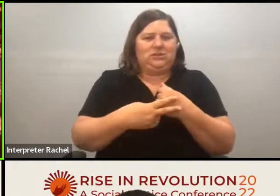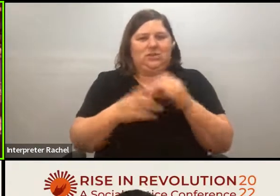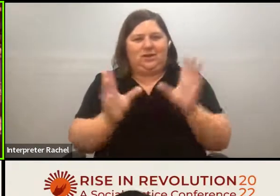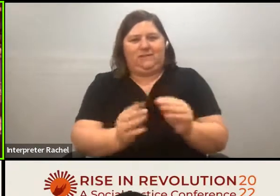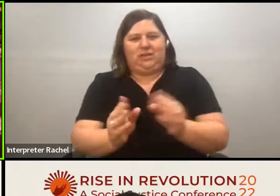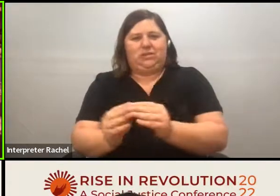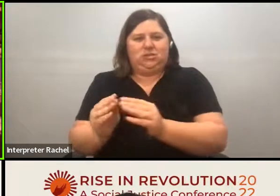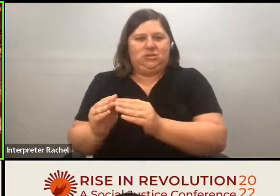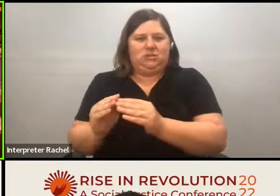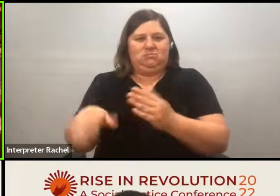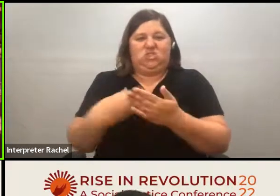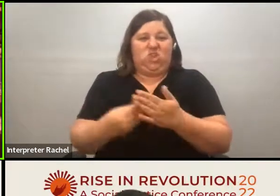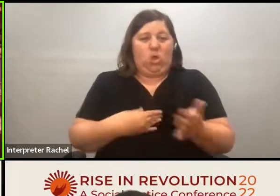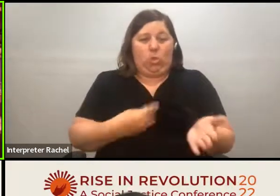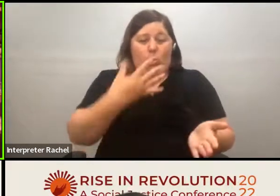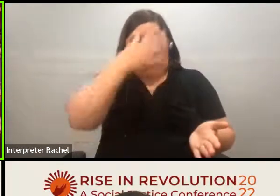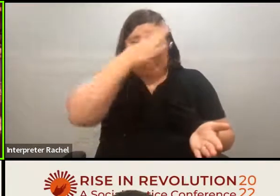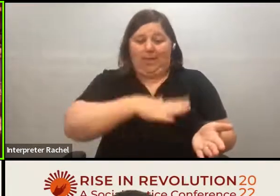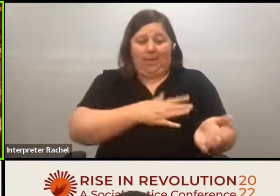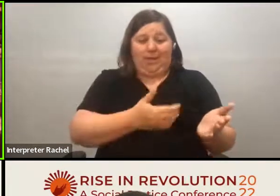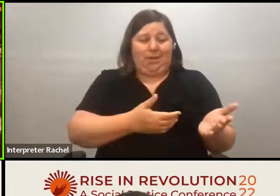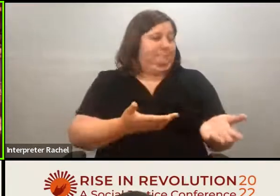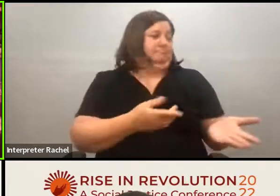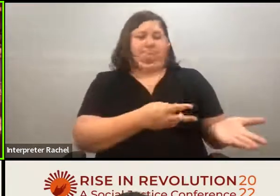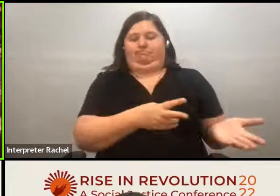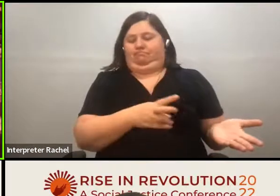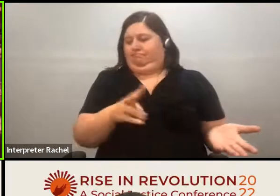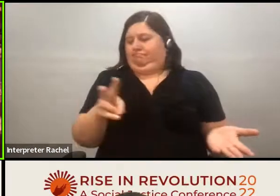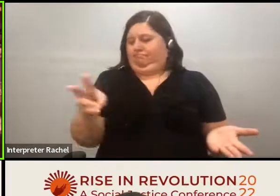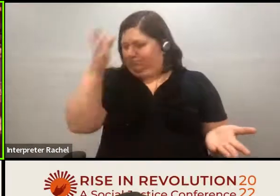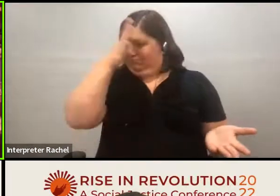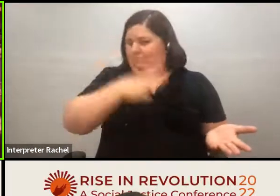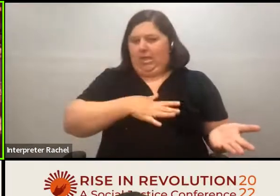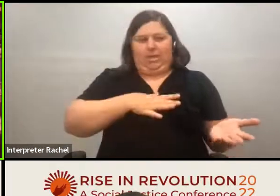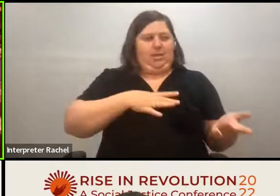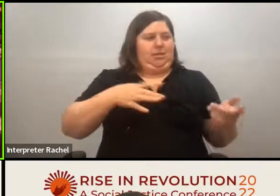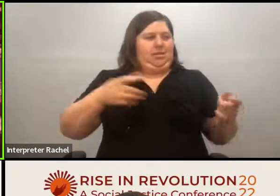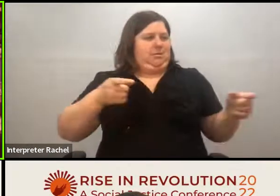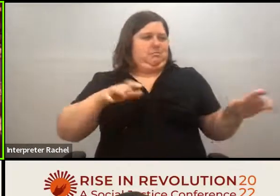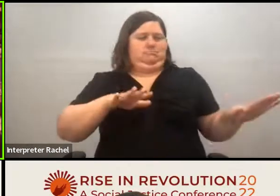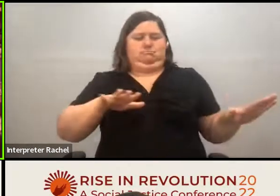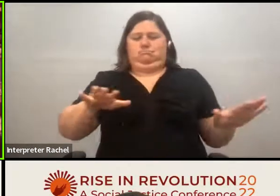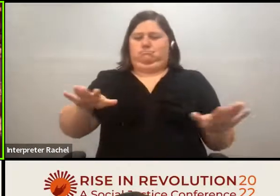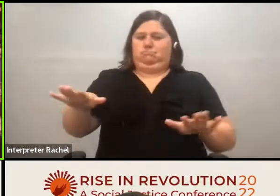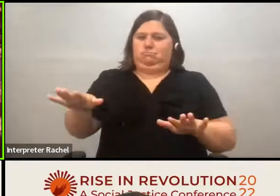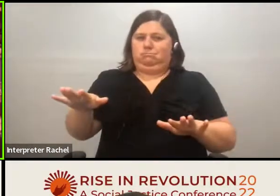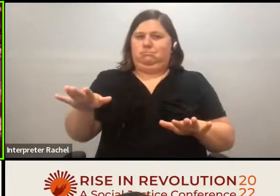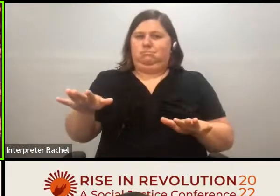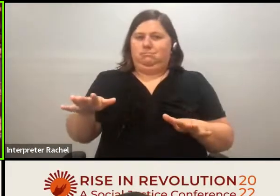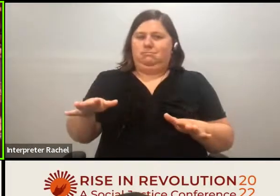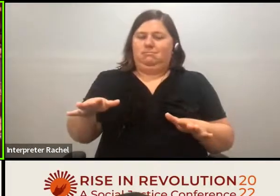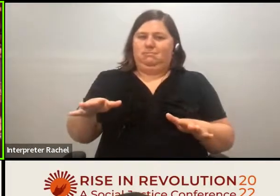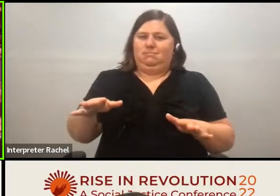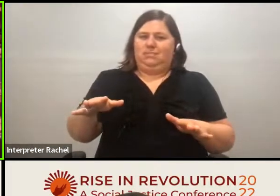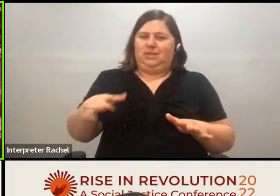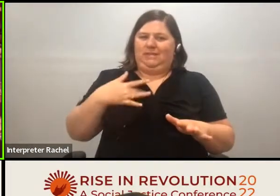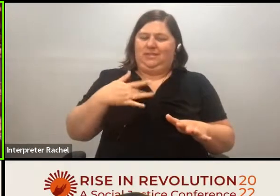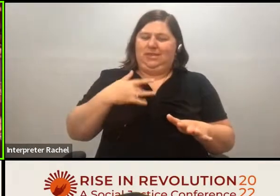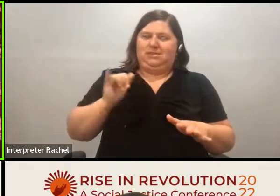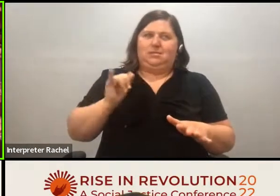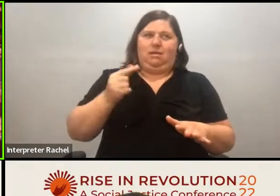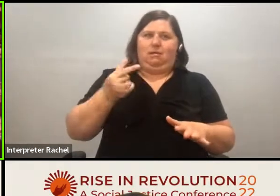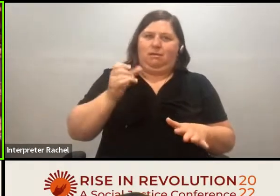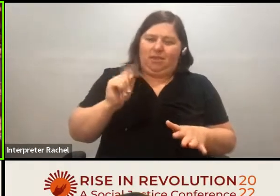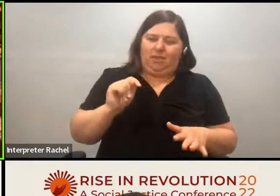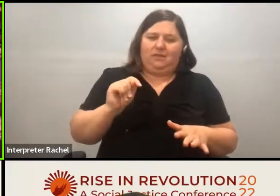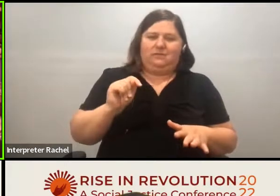all white men, you know, like it was very much male run. And so I think that part of it for me, it's such a gift to be able to